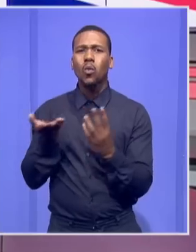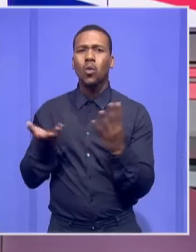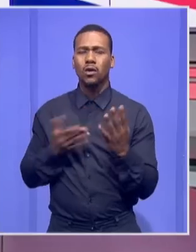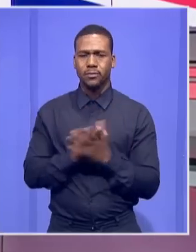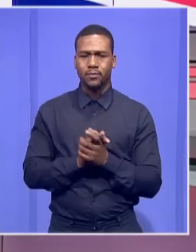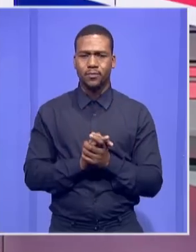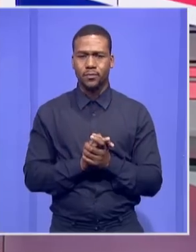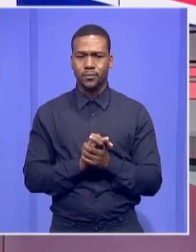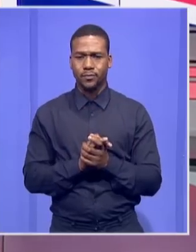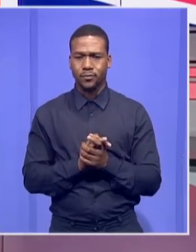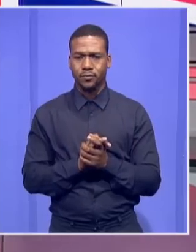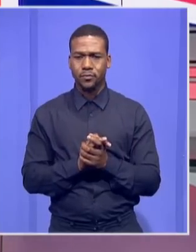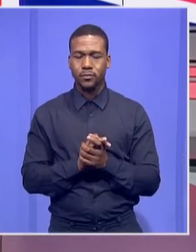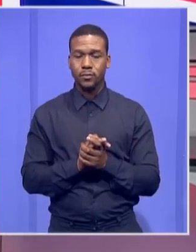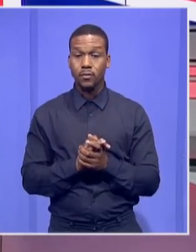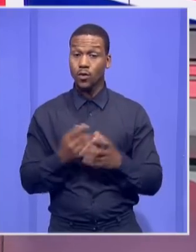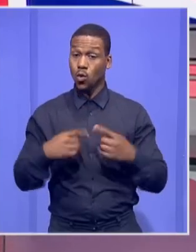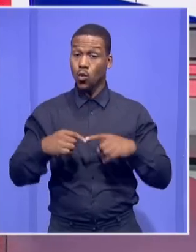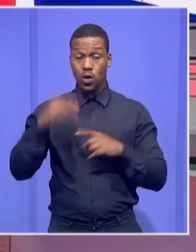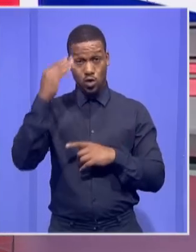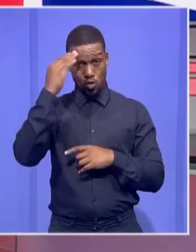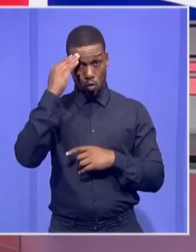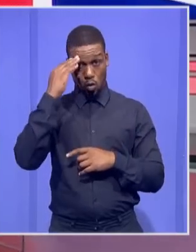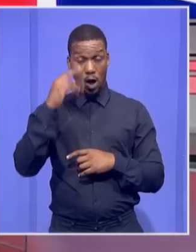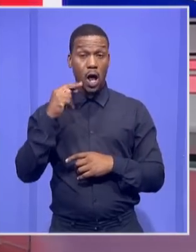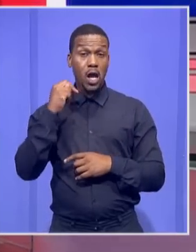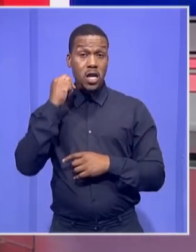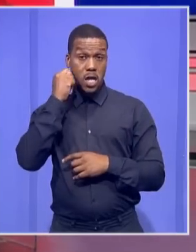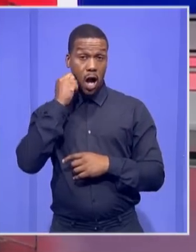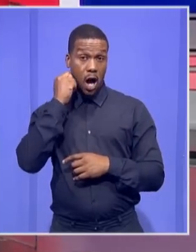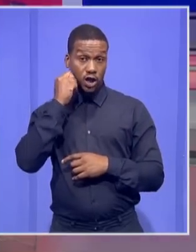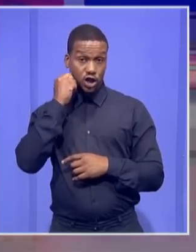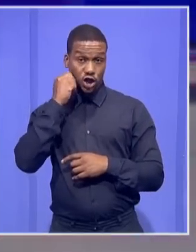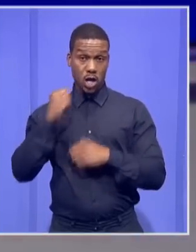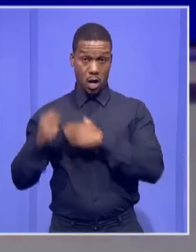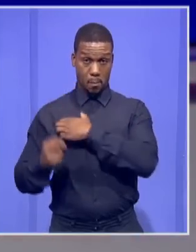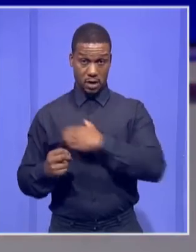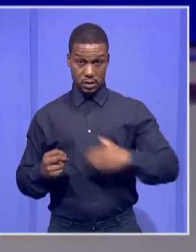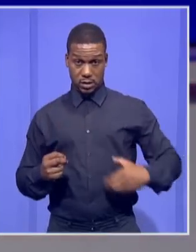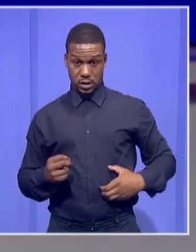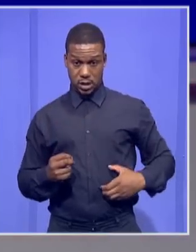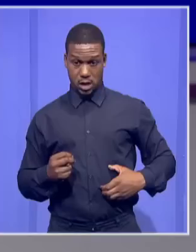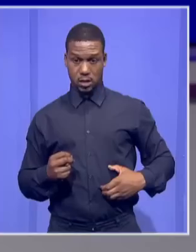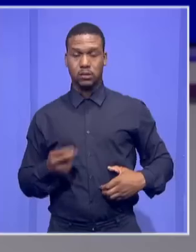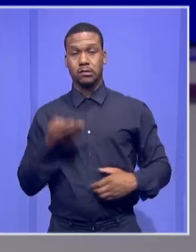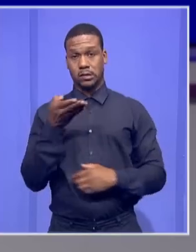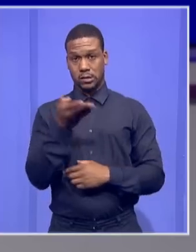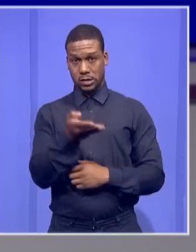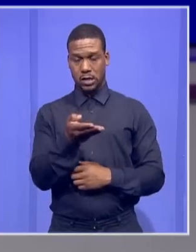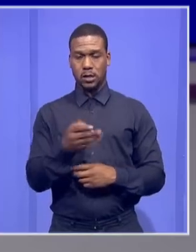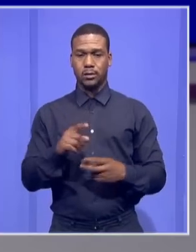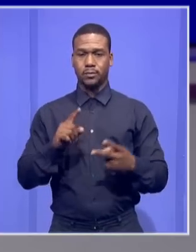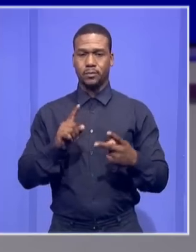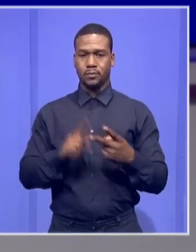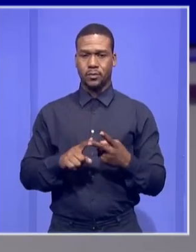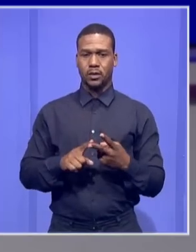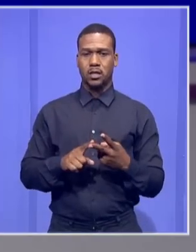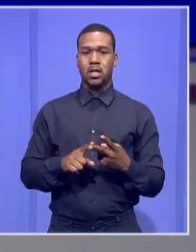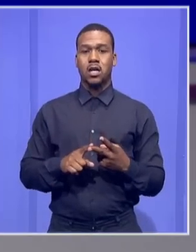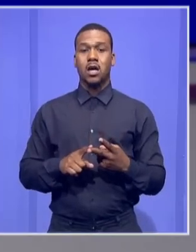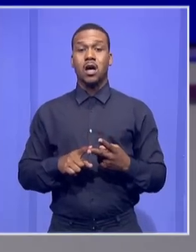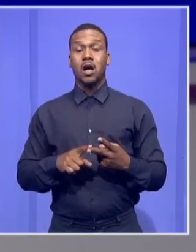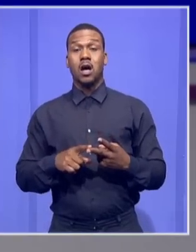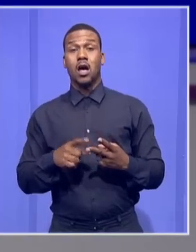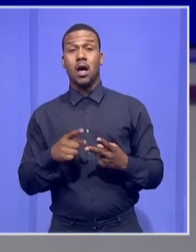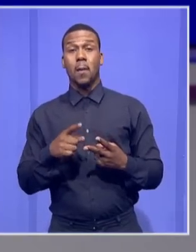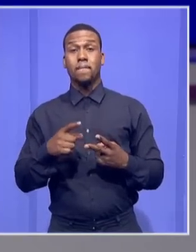of Nigeria, President Buhari, is there. We know that President Mnangagwa is there. President of Rwanda,